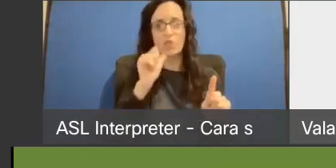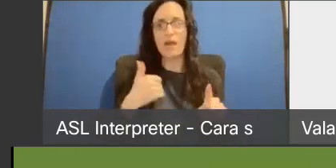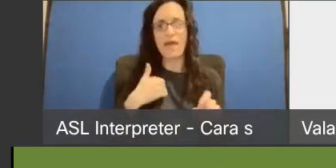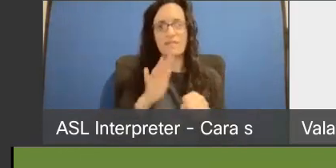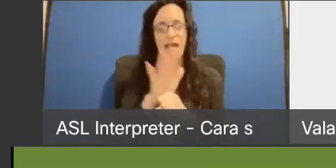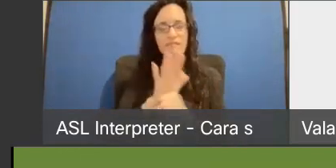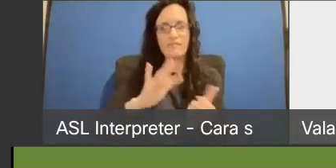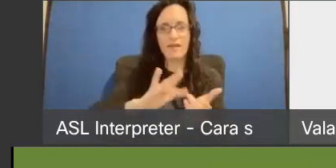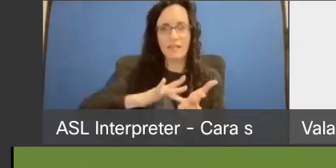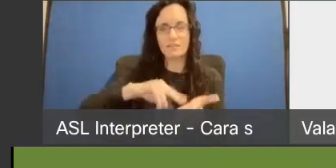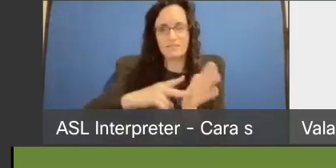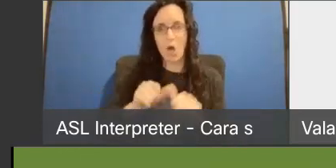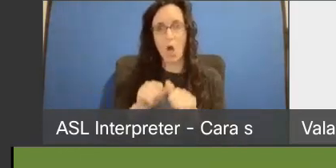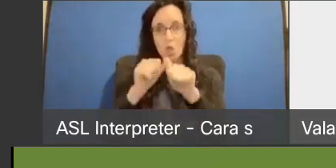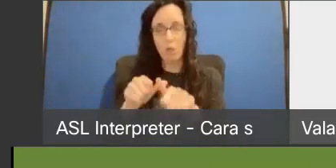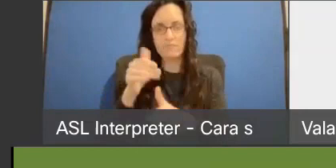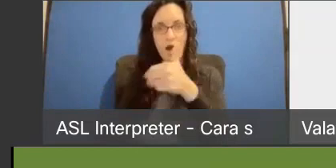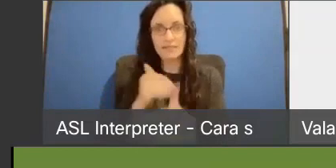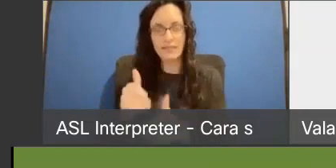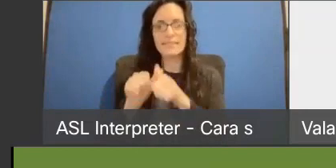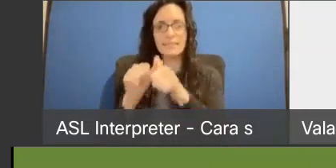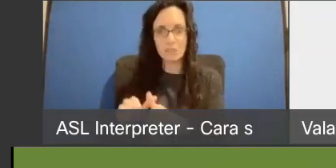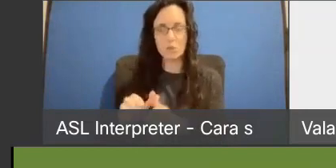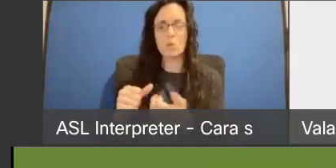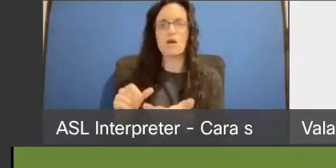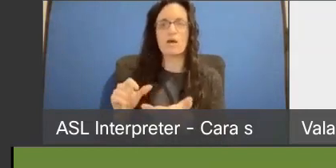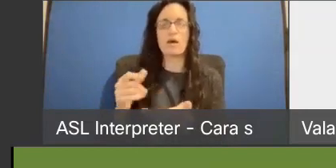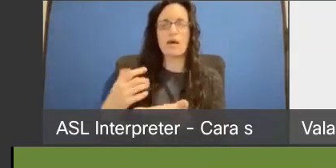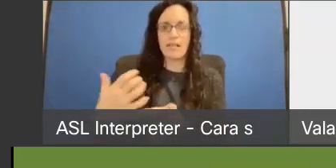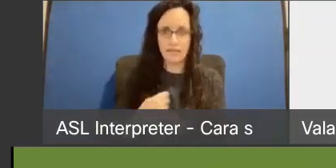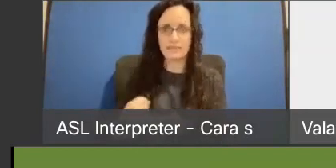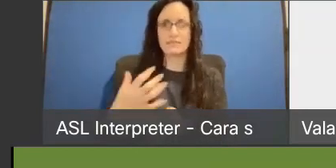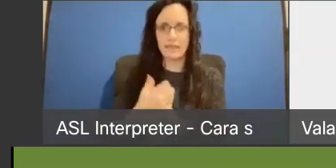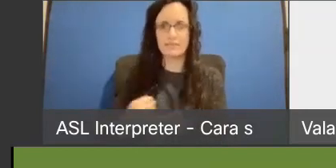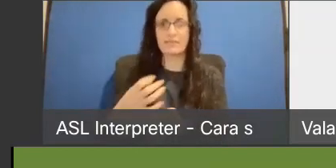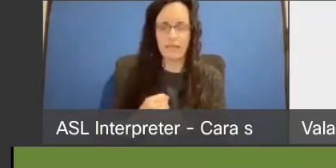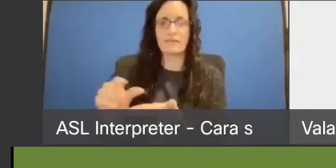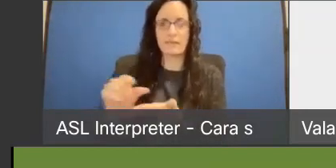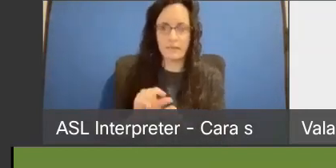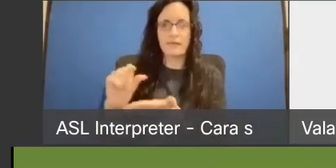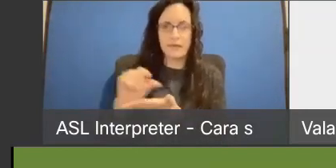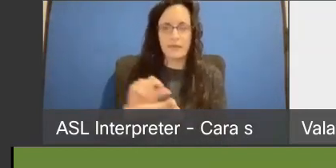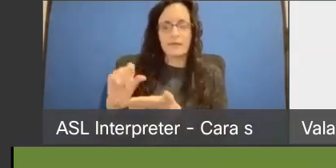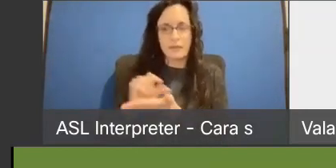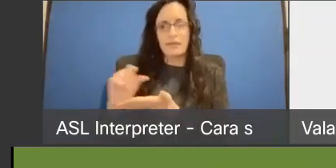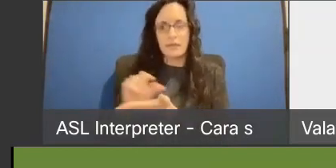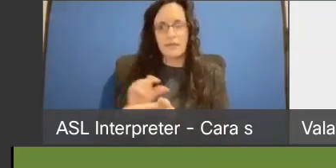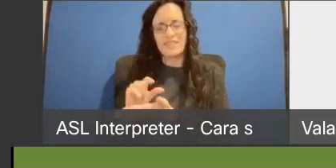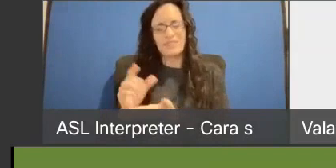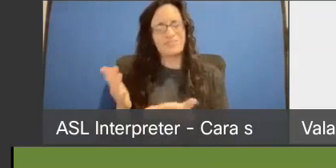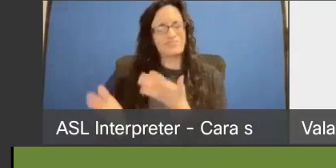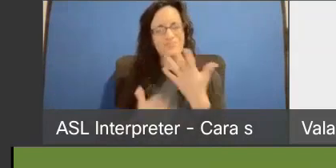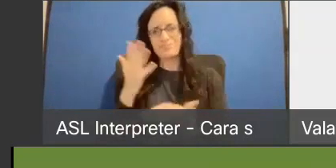an ongoing process that hasn't stopped. I guess that's where I wonder how like when